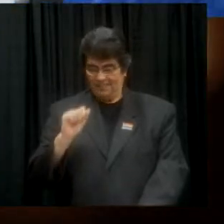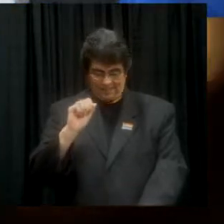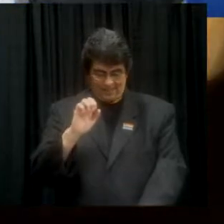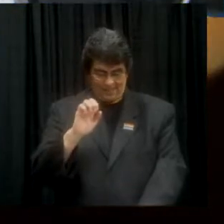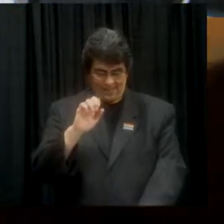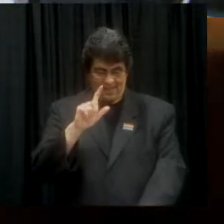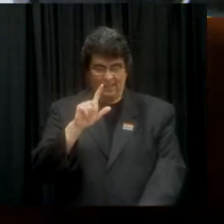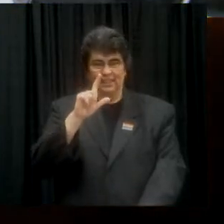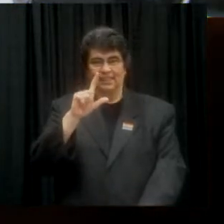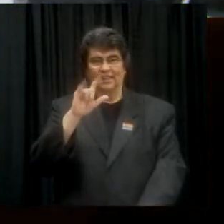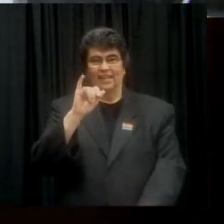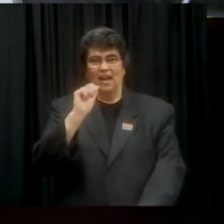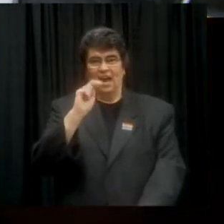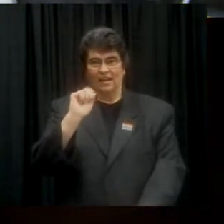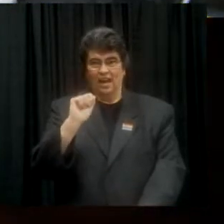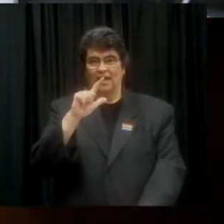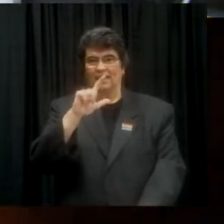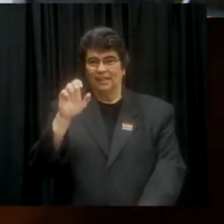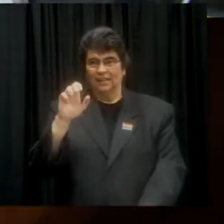Eliana Lee.